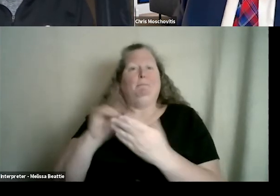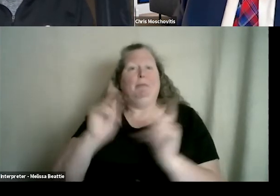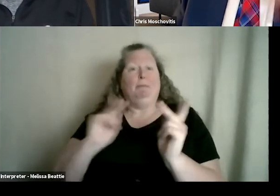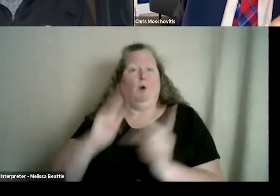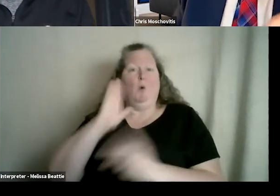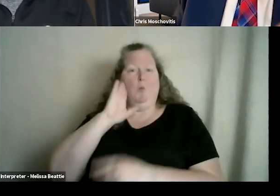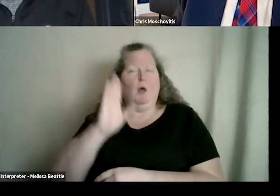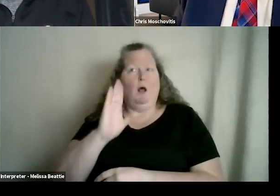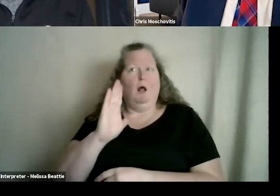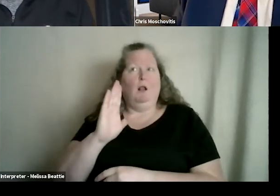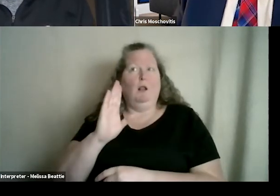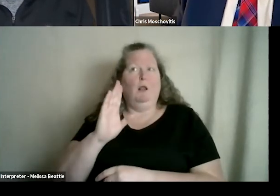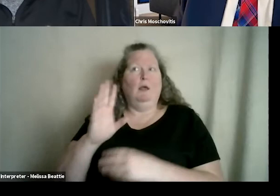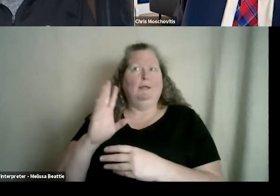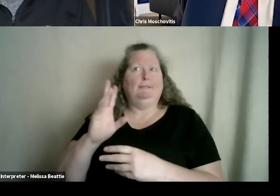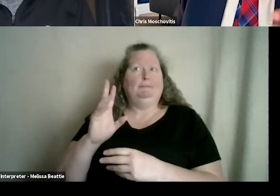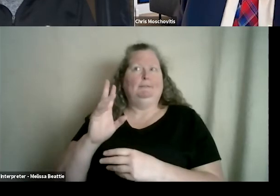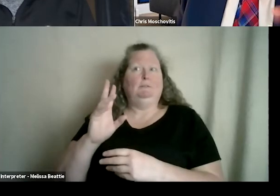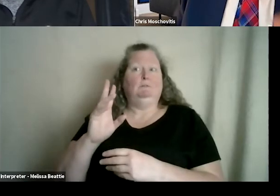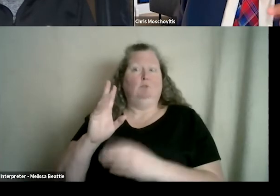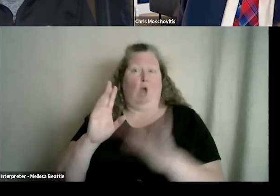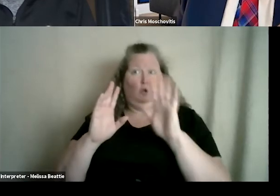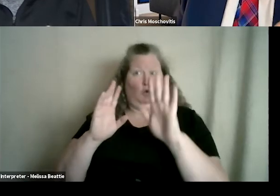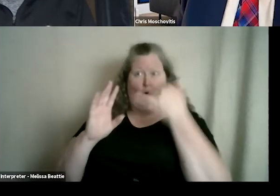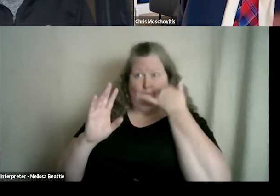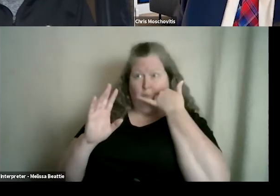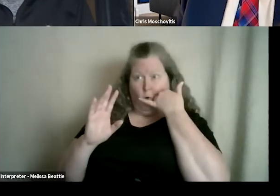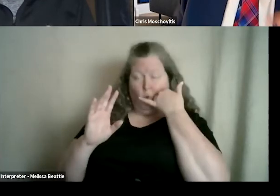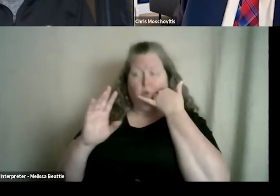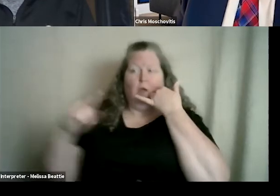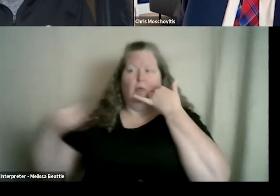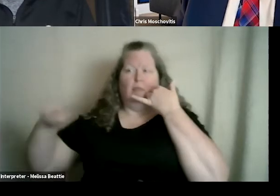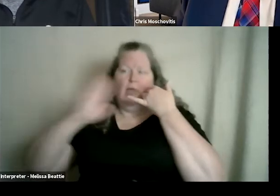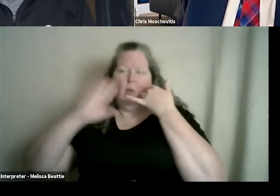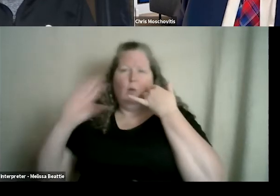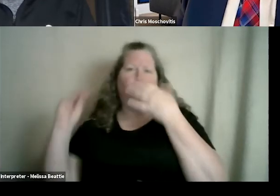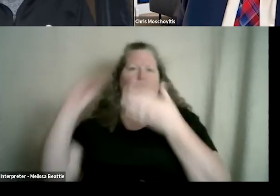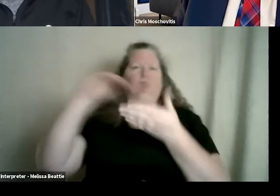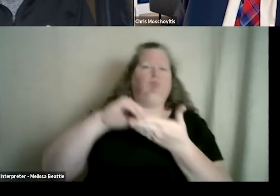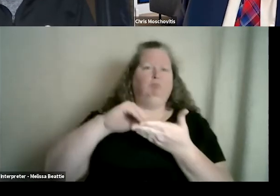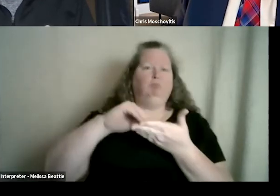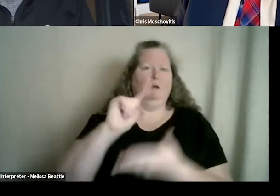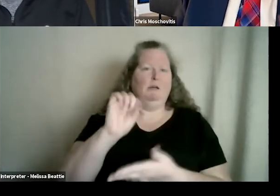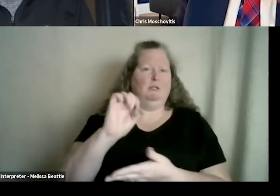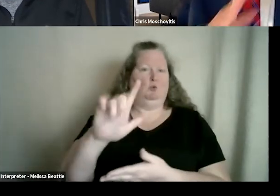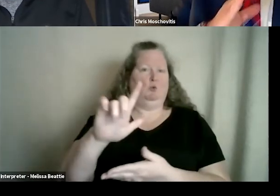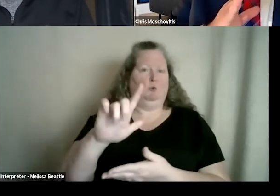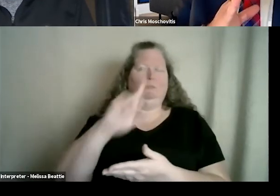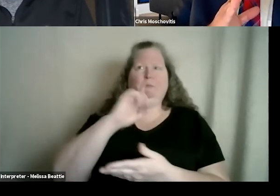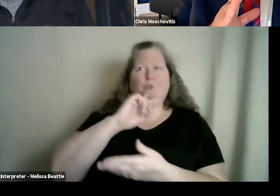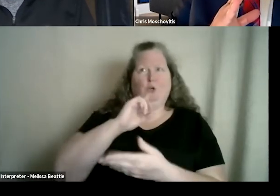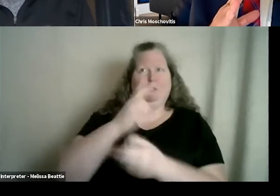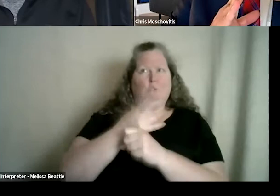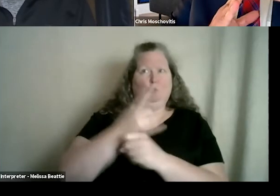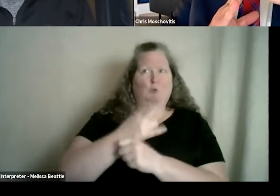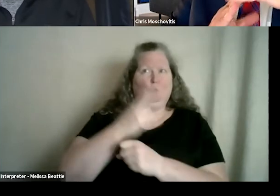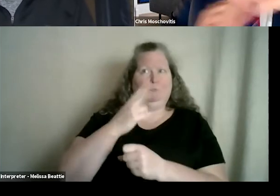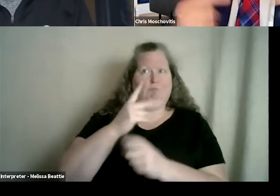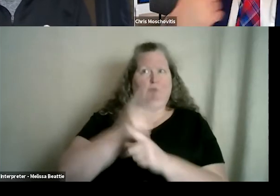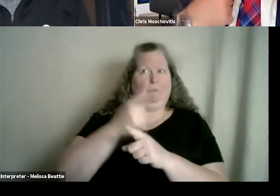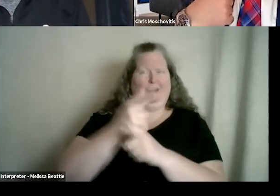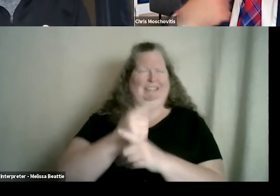a tool on your phone to make sure that's used properly. At which point Rick is like, time out, wait a